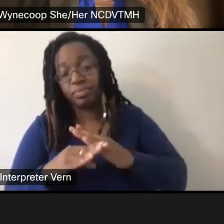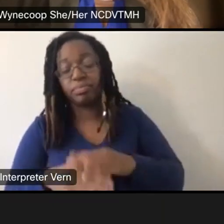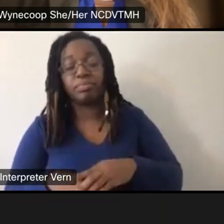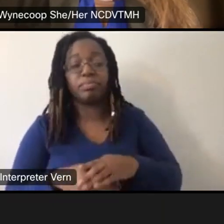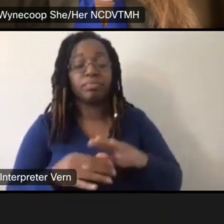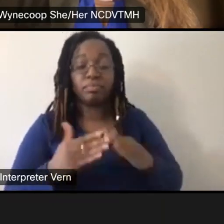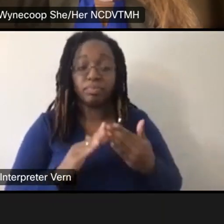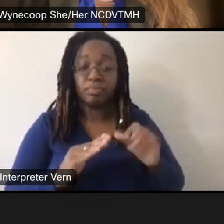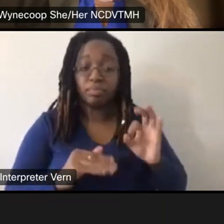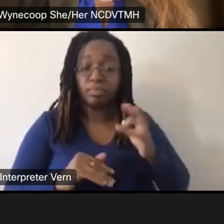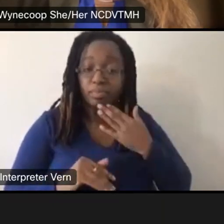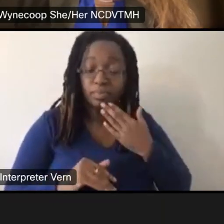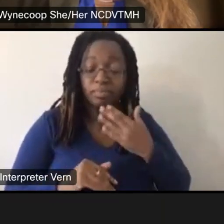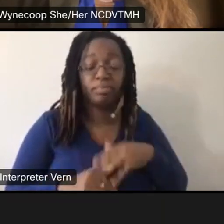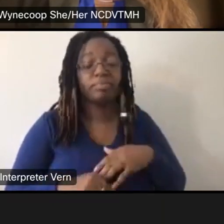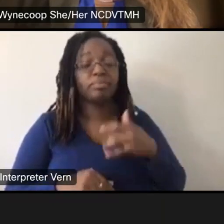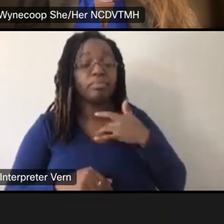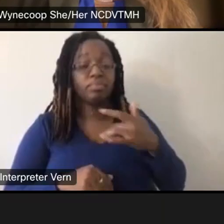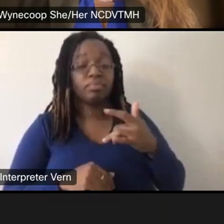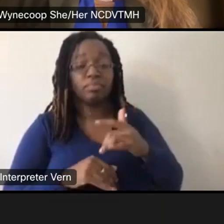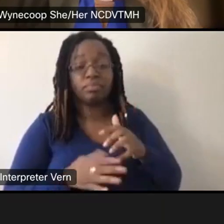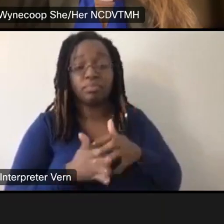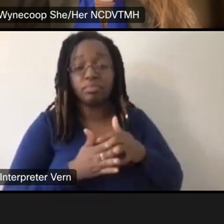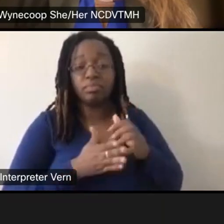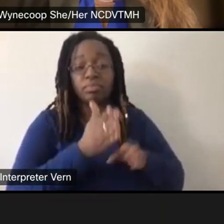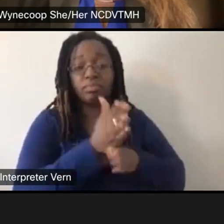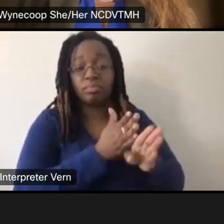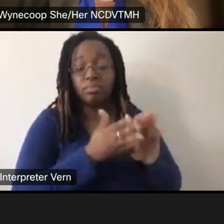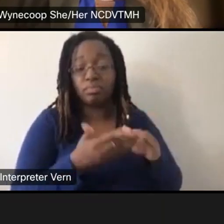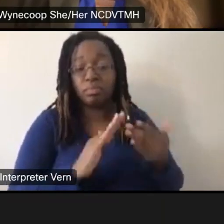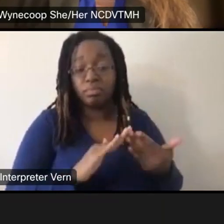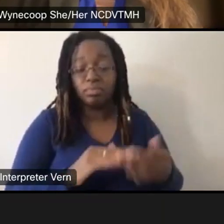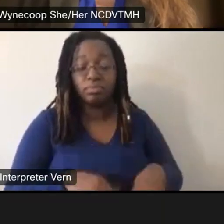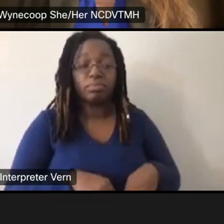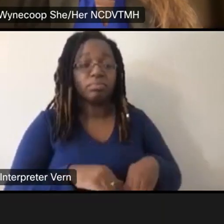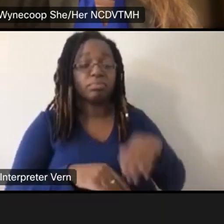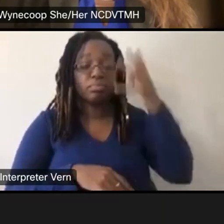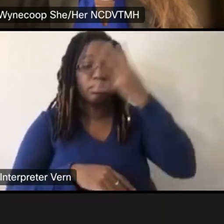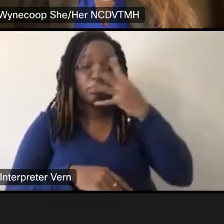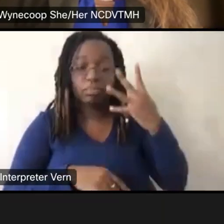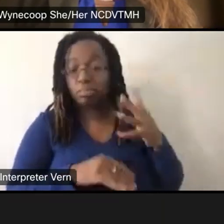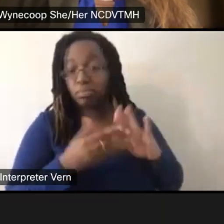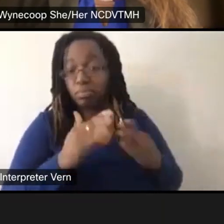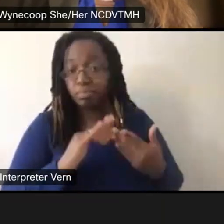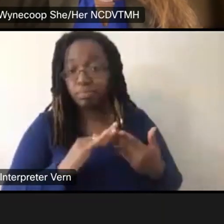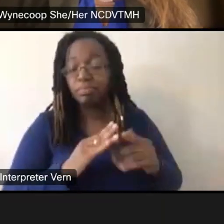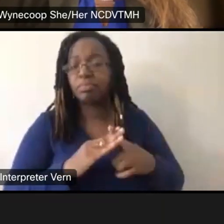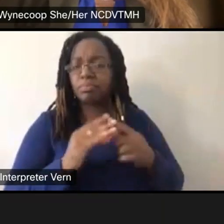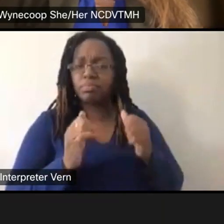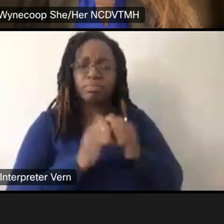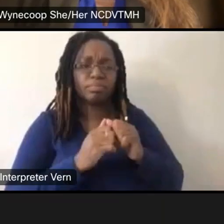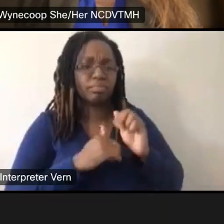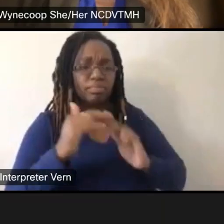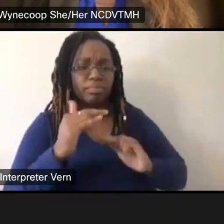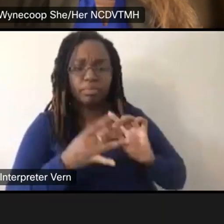these most vulnerable or marginalized communities, immigrant communities, that, it starts with building relationship. It starts with being interested